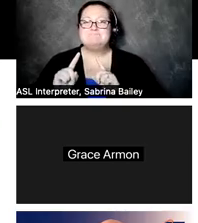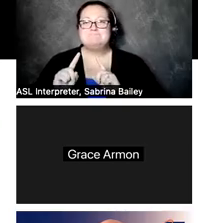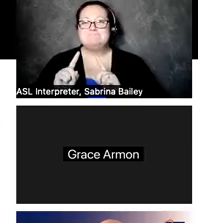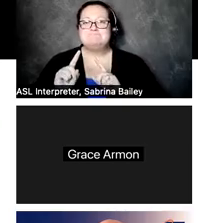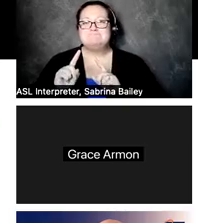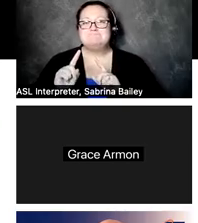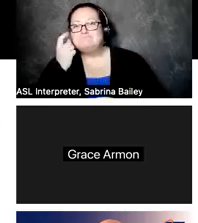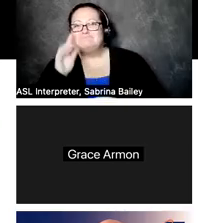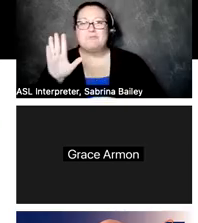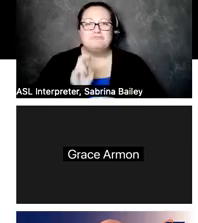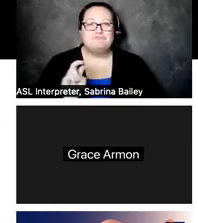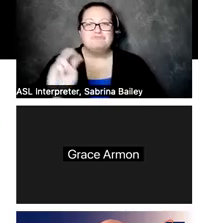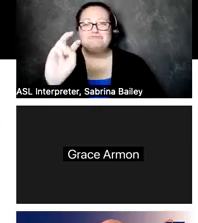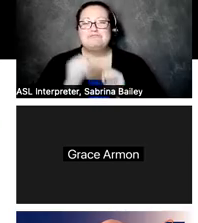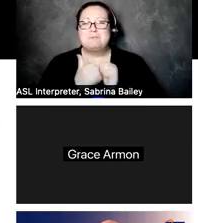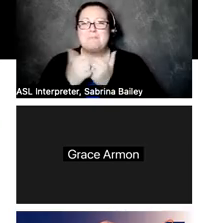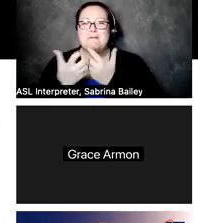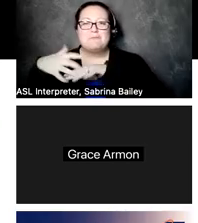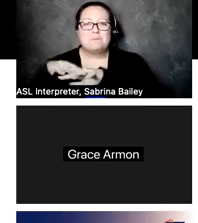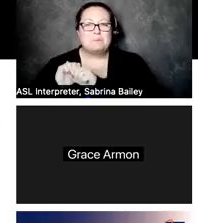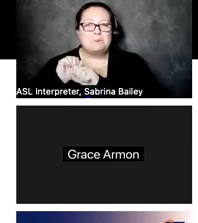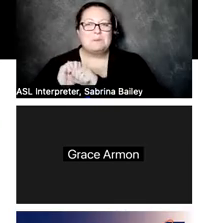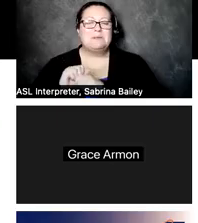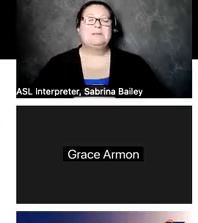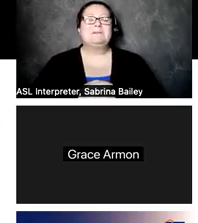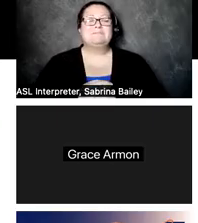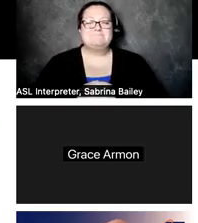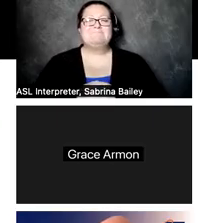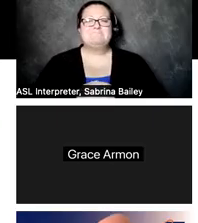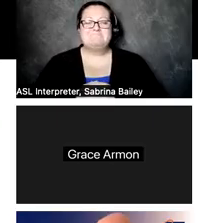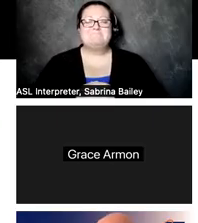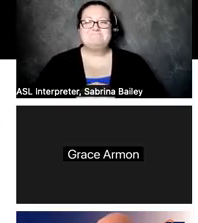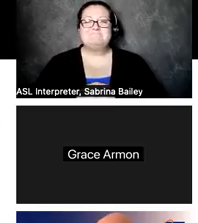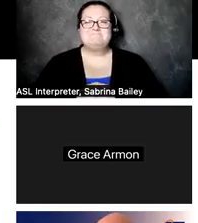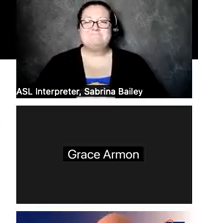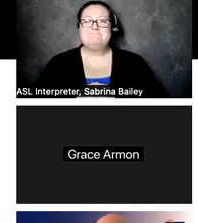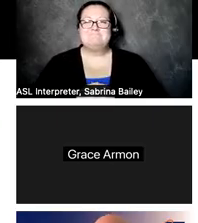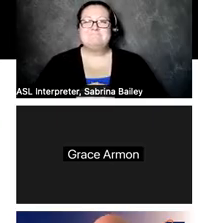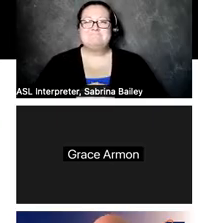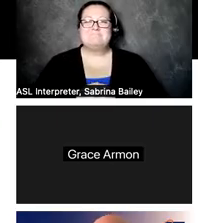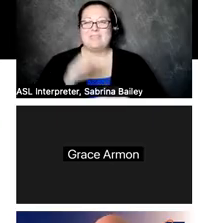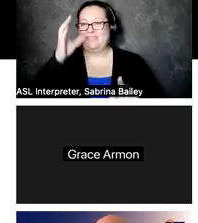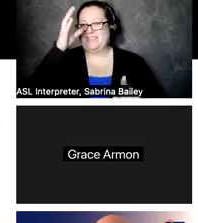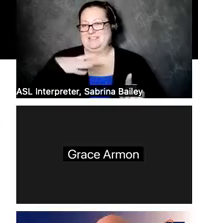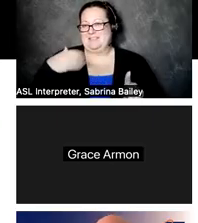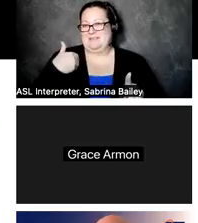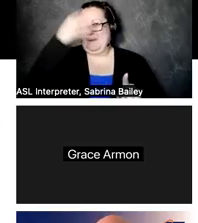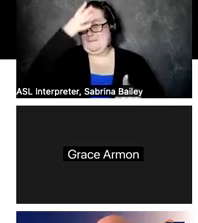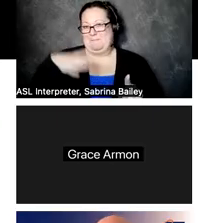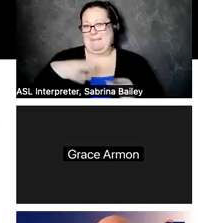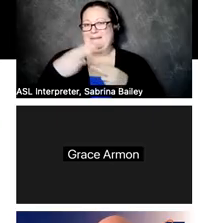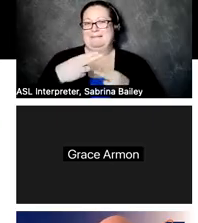this client's journey into competitive integrated employment. So the young man you see in the photo, his name is